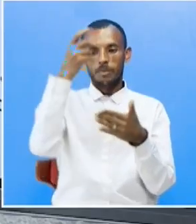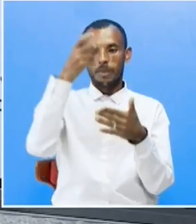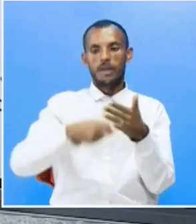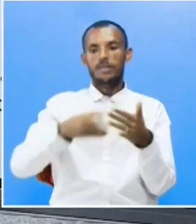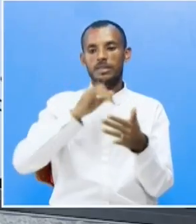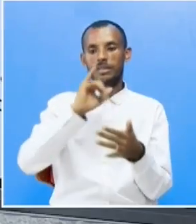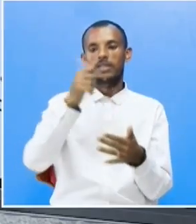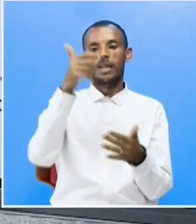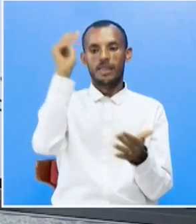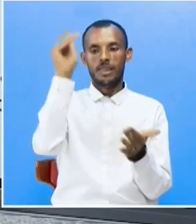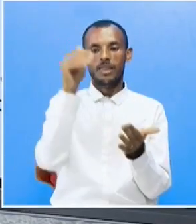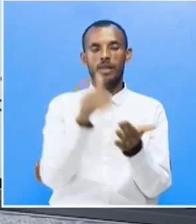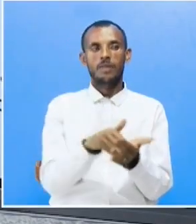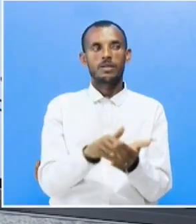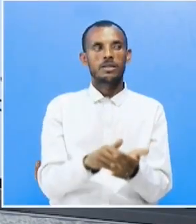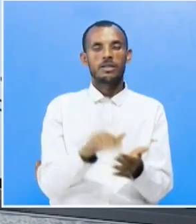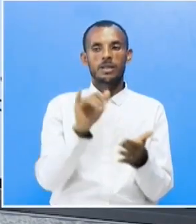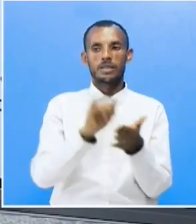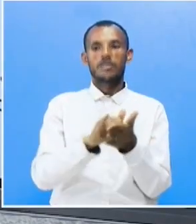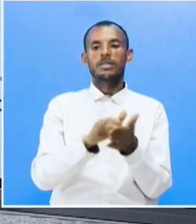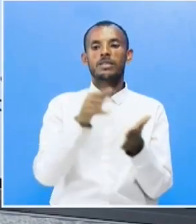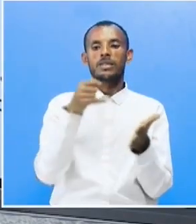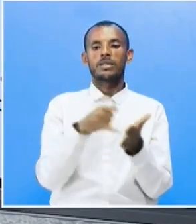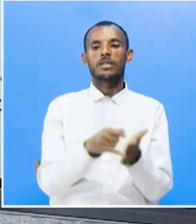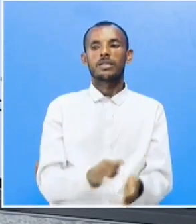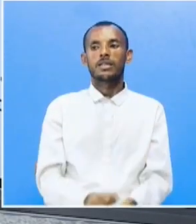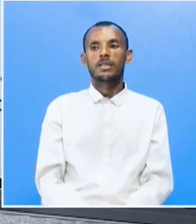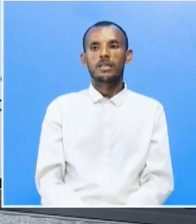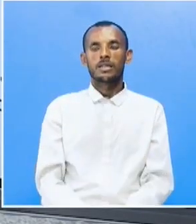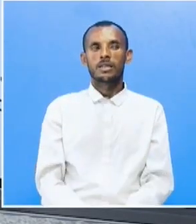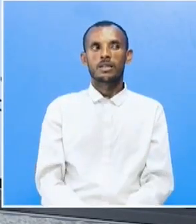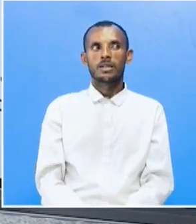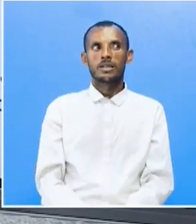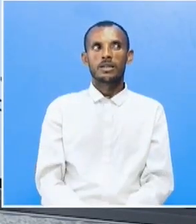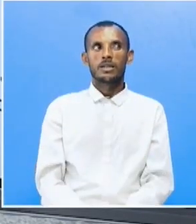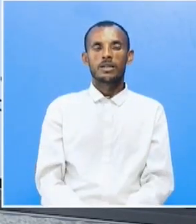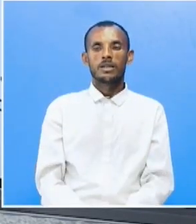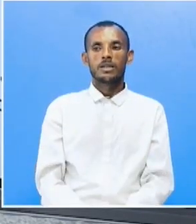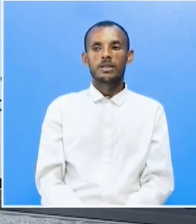is 10,000. That's it. So